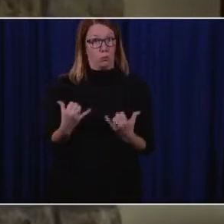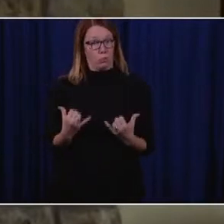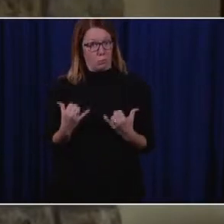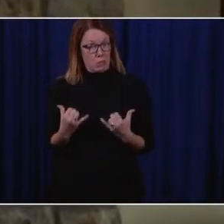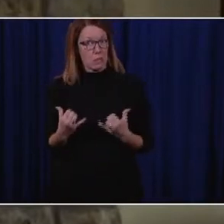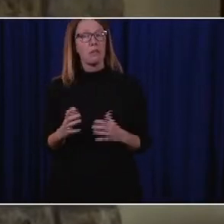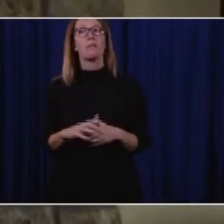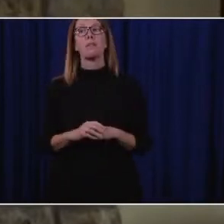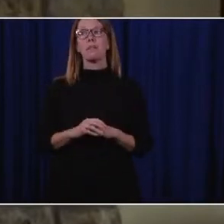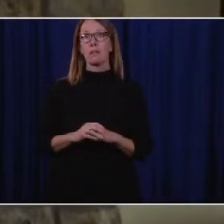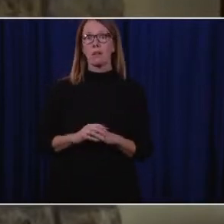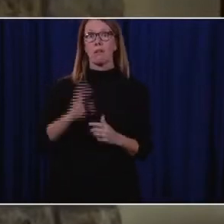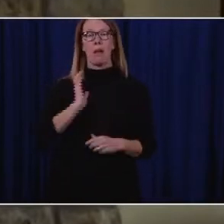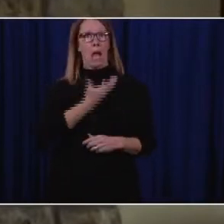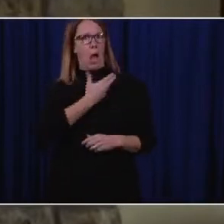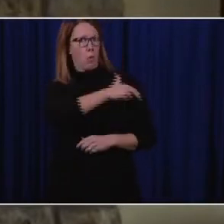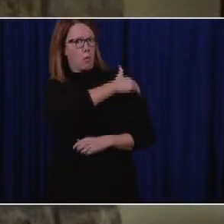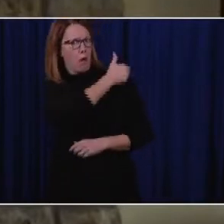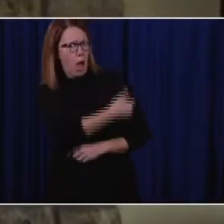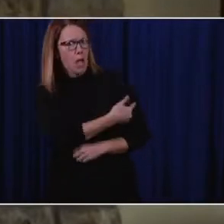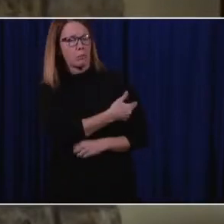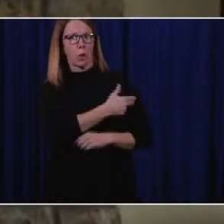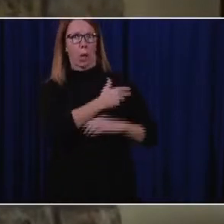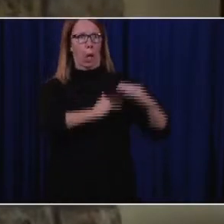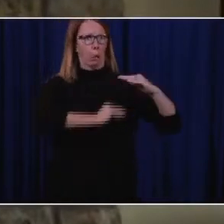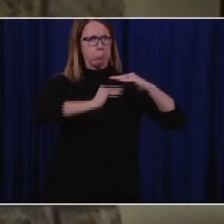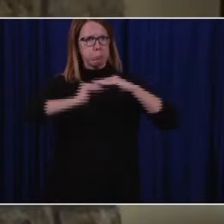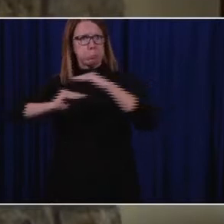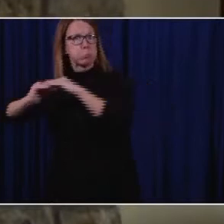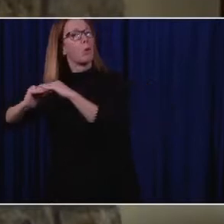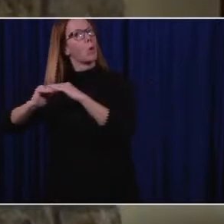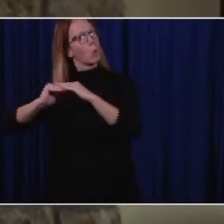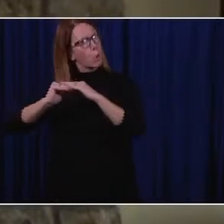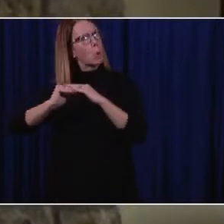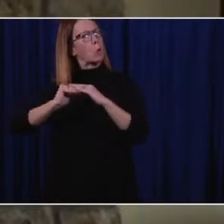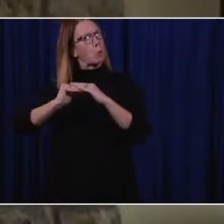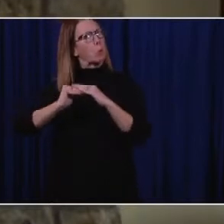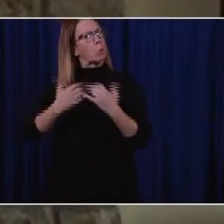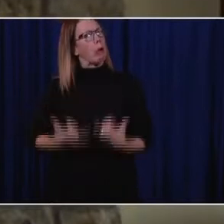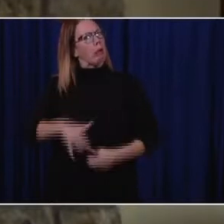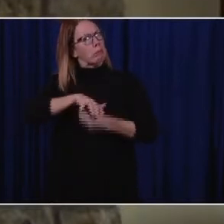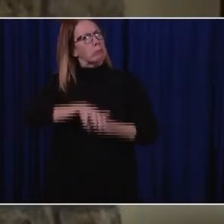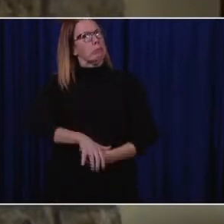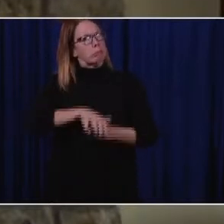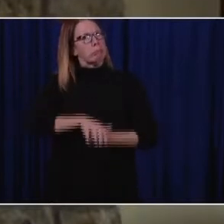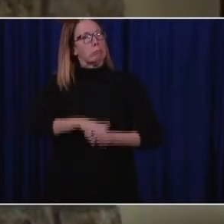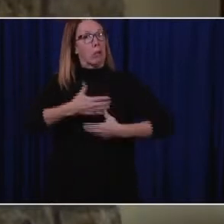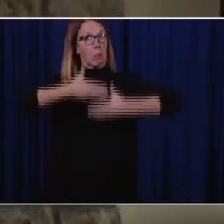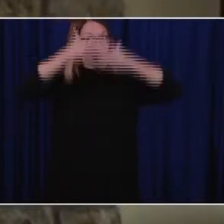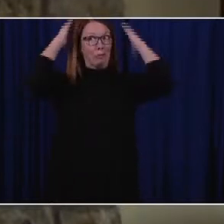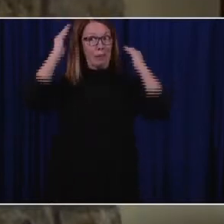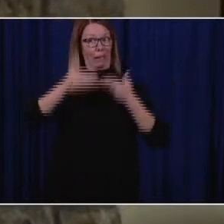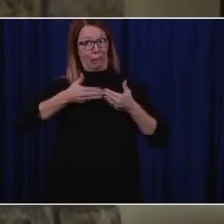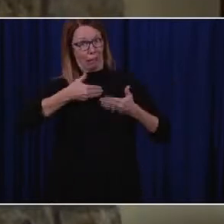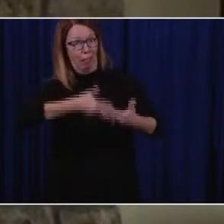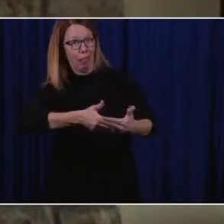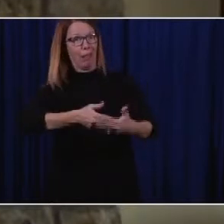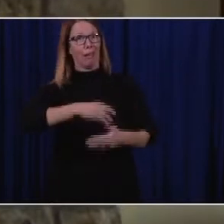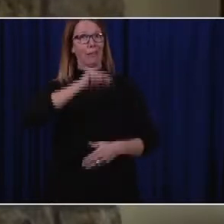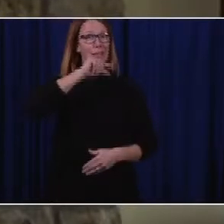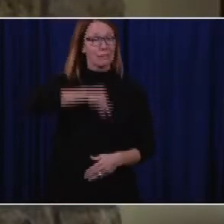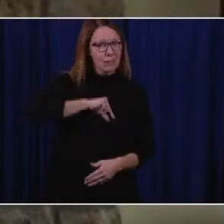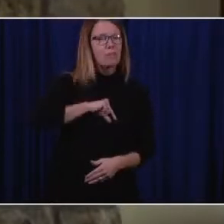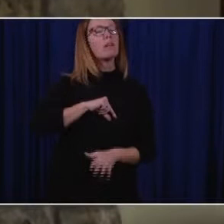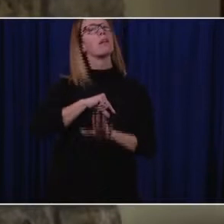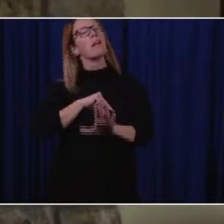how our hospitals' capacity is, really sort of being strained, especially by the Thanksgiving holiday. I was wondering if you could talk